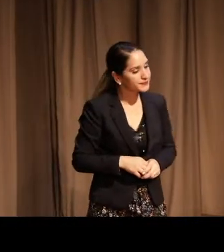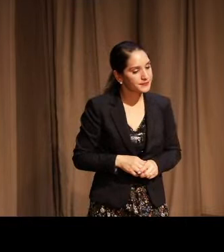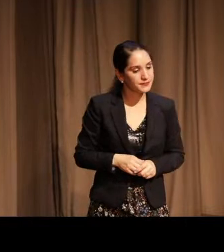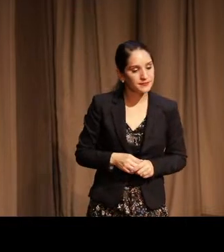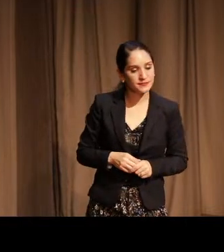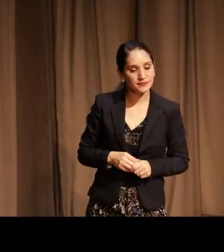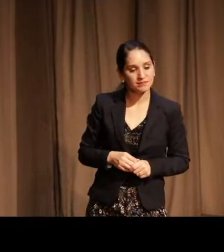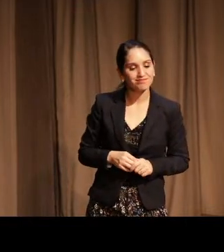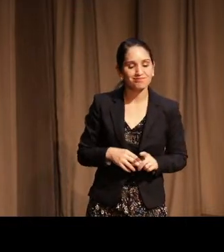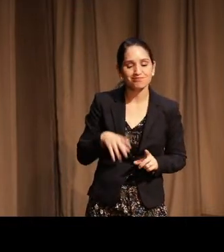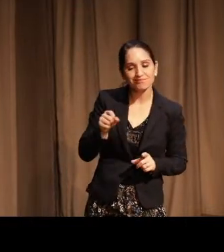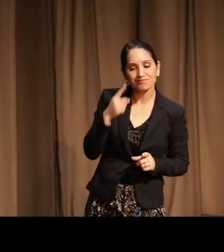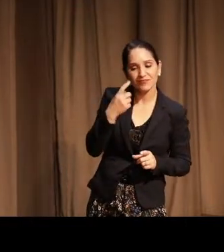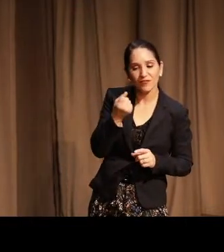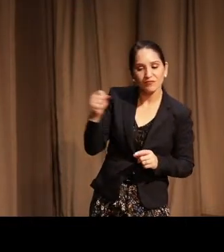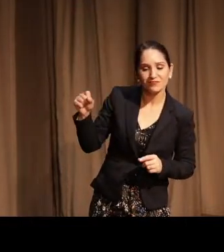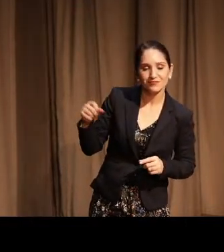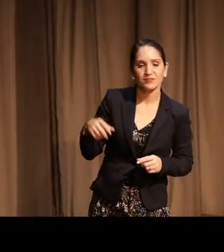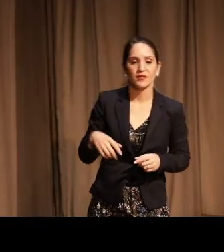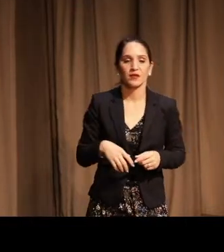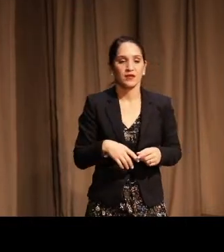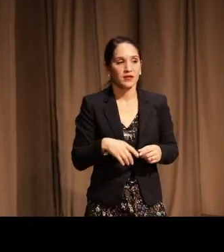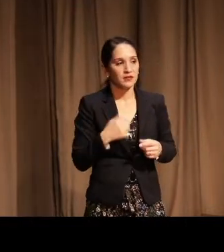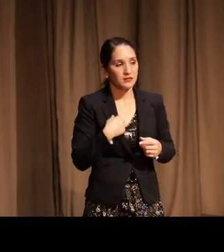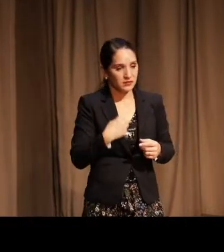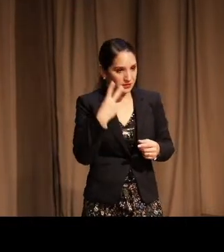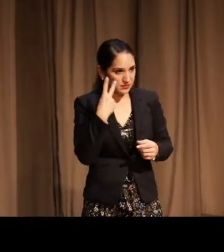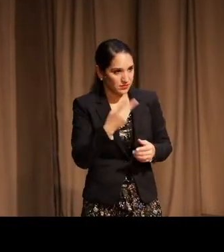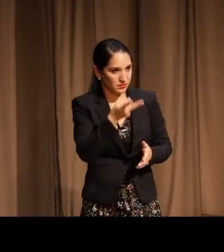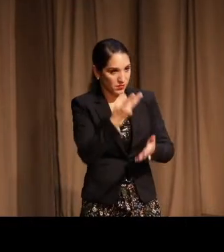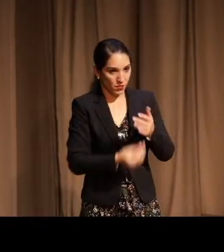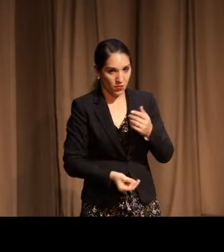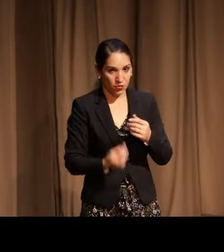I think through these two that we're seeing here,